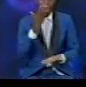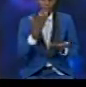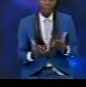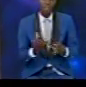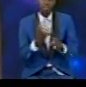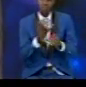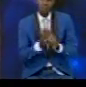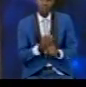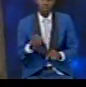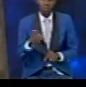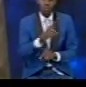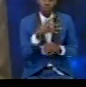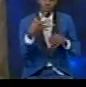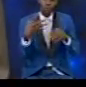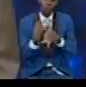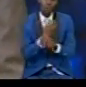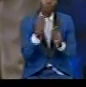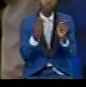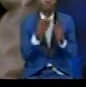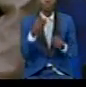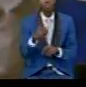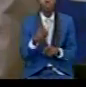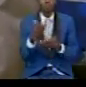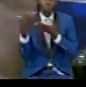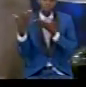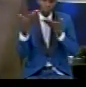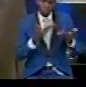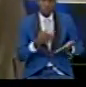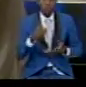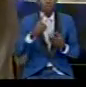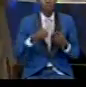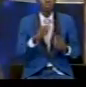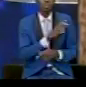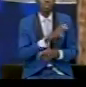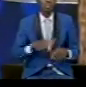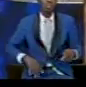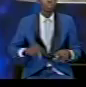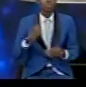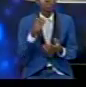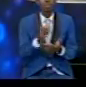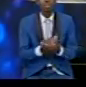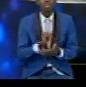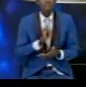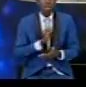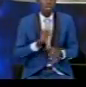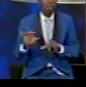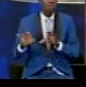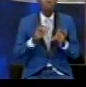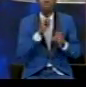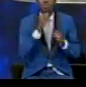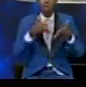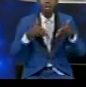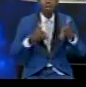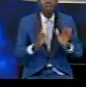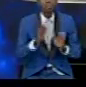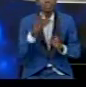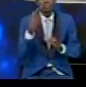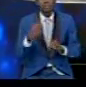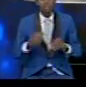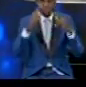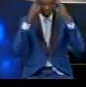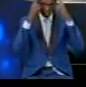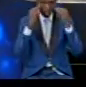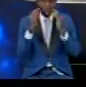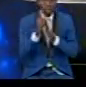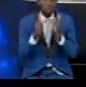you, win you, bring you to Christ, so that I do not allow the Mosaic law